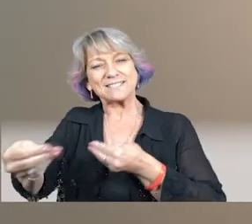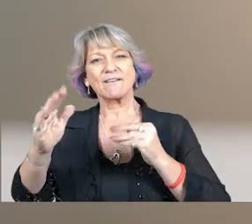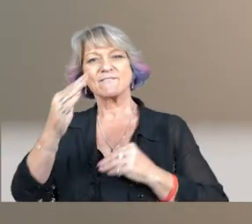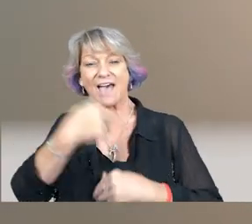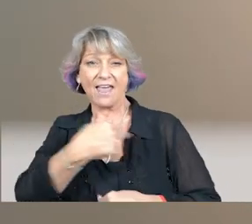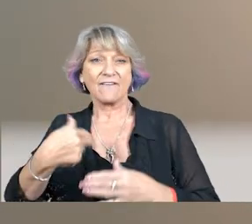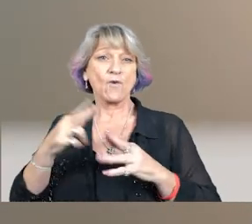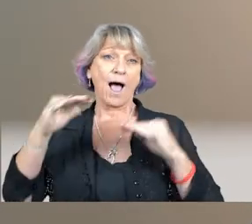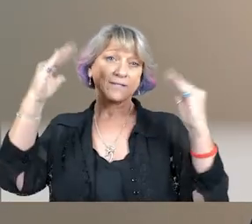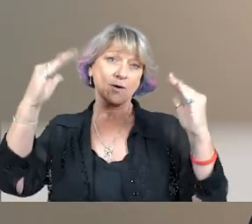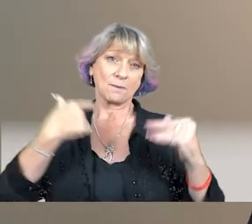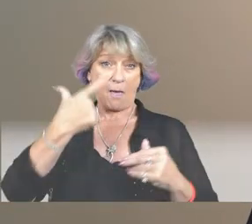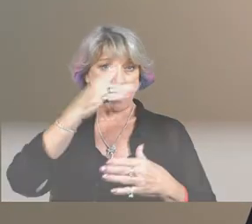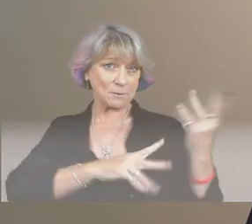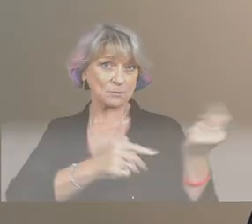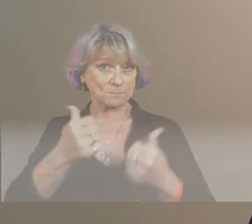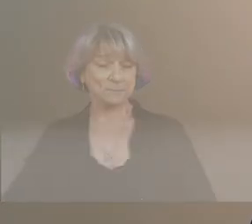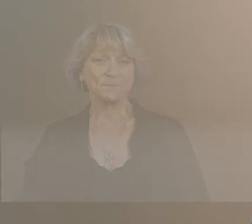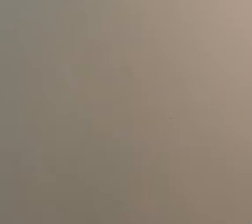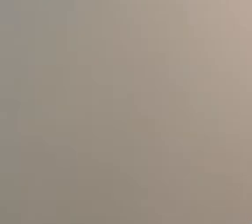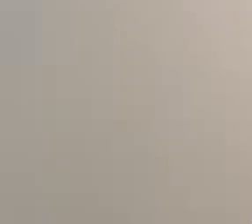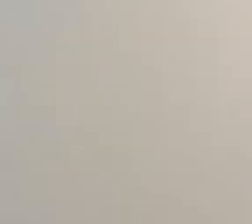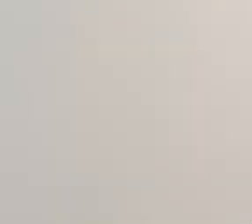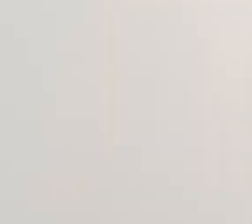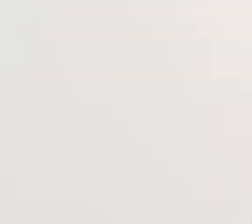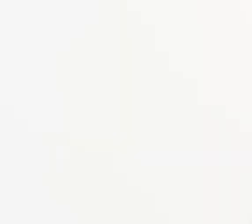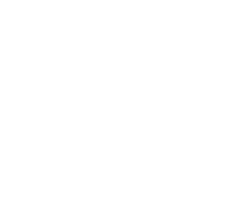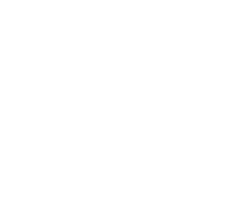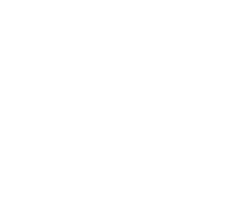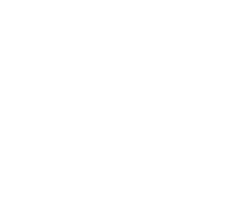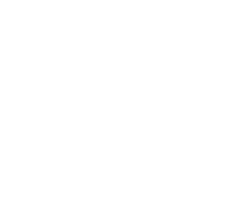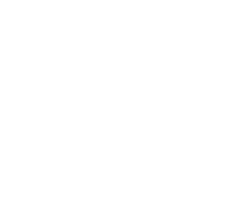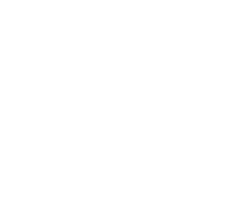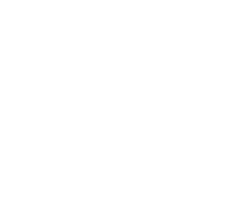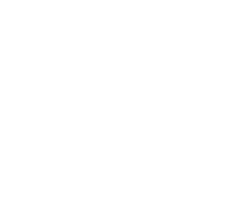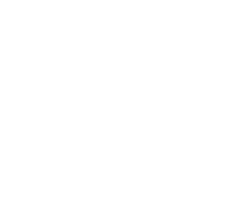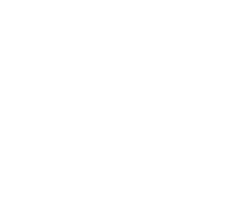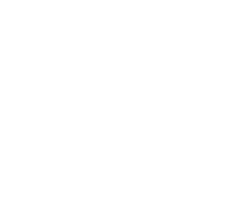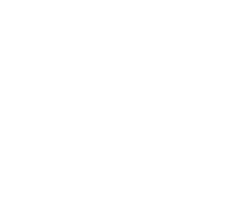adults. My personal experience is of the neo-catechumenal way.